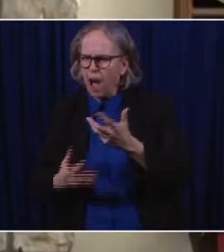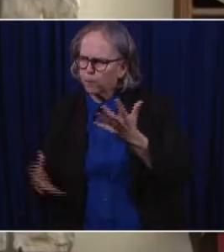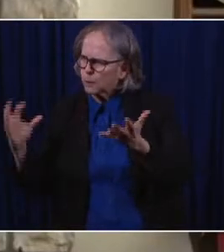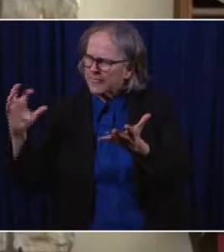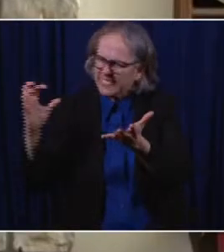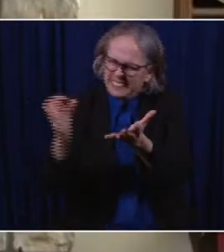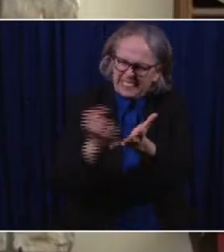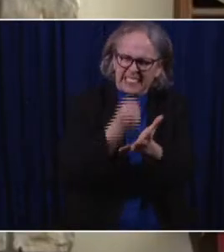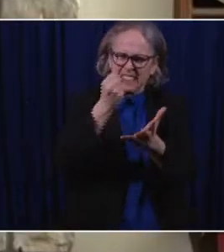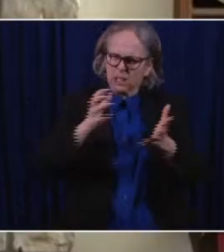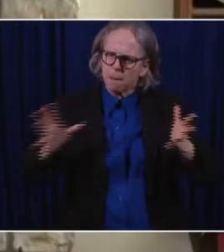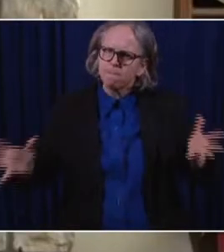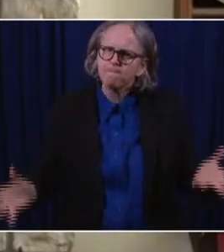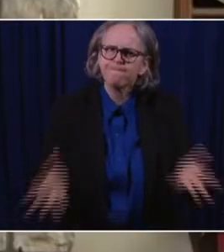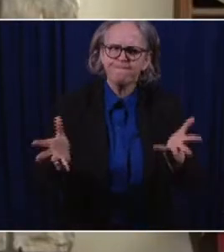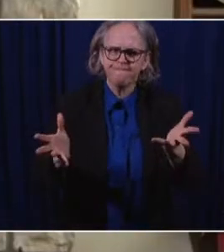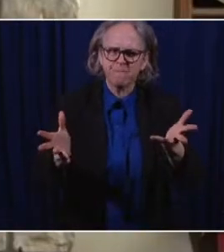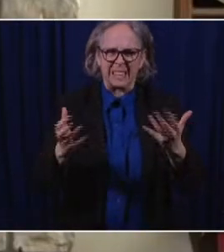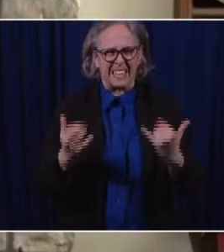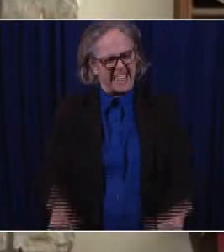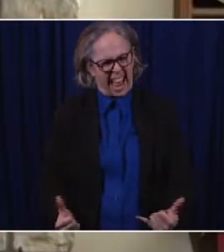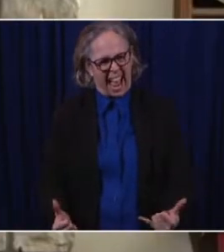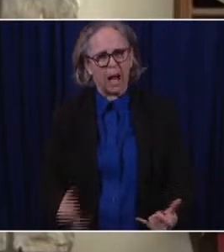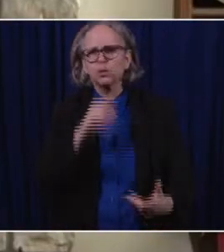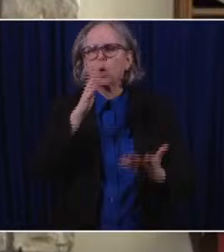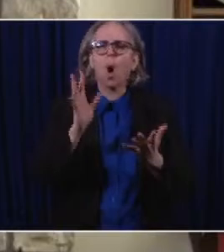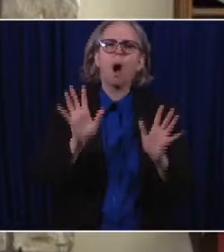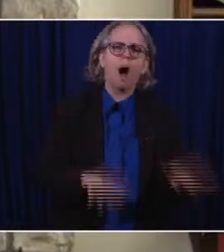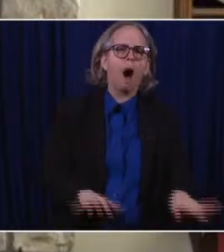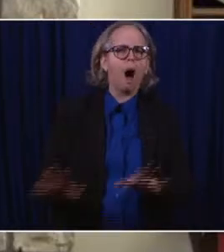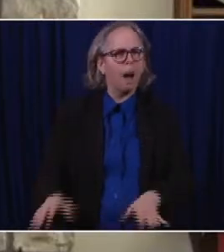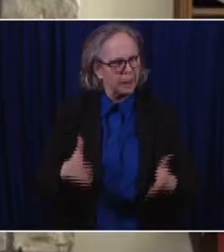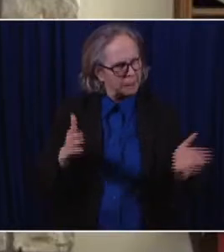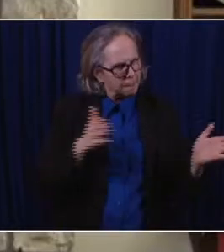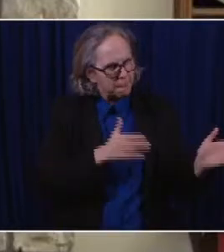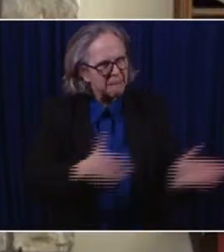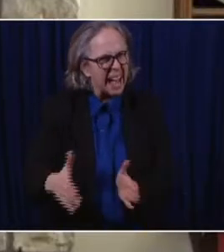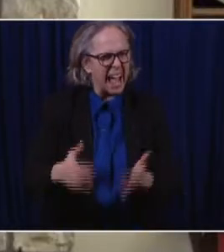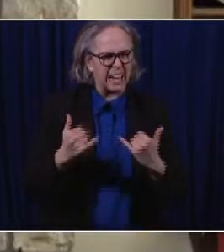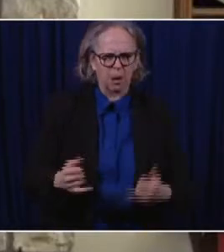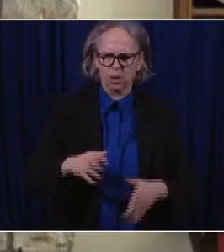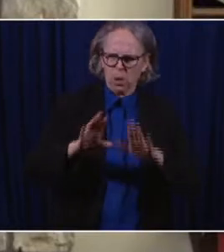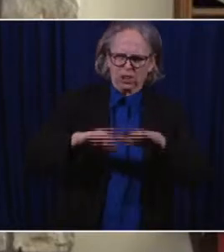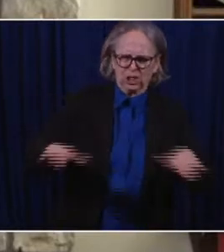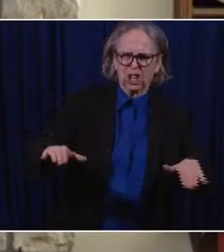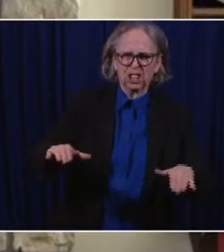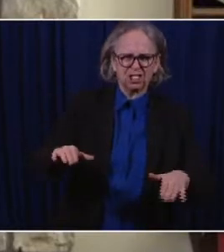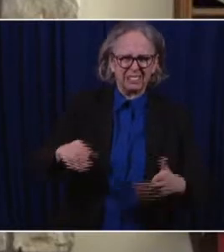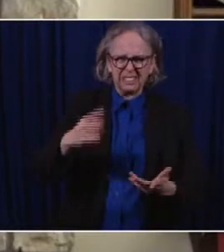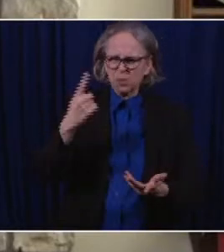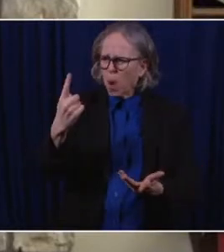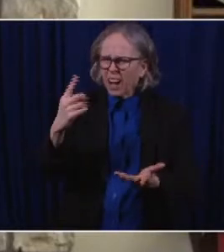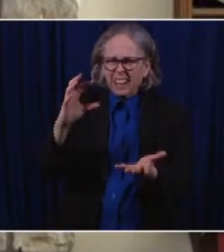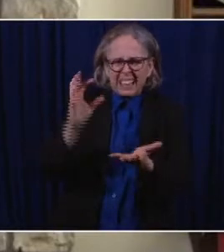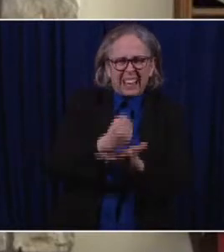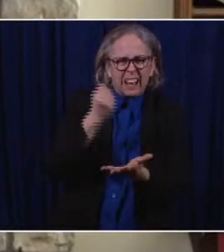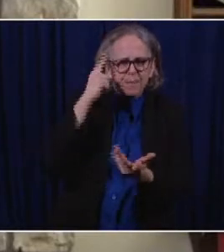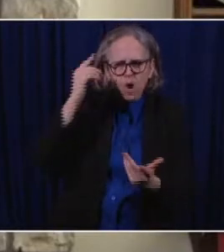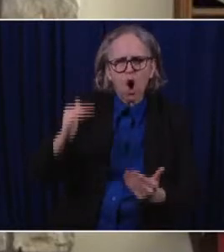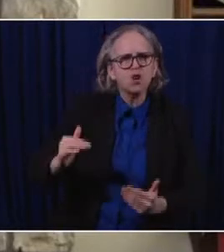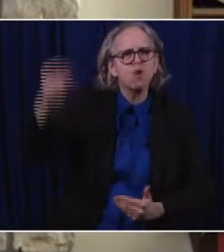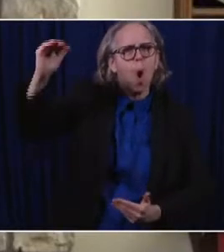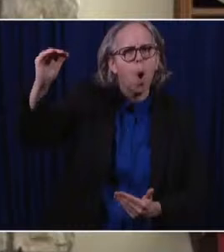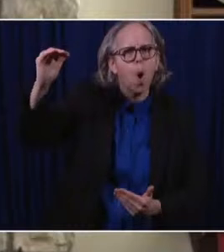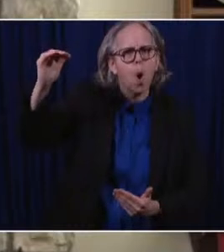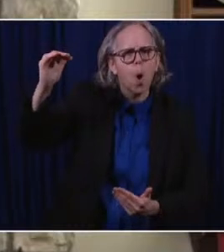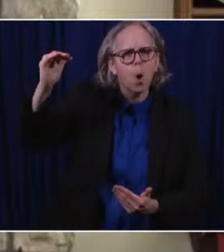quickly. Our kids get one chance to grow up, so we cannot delay. And so I'm asking the public